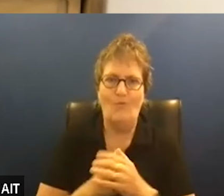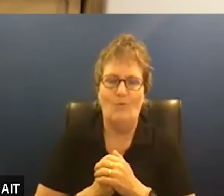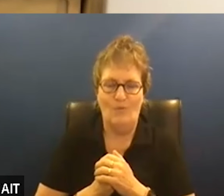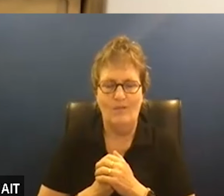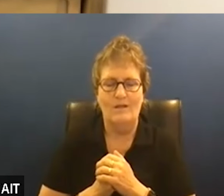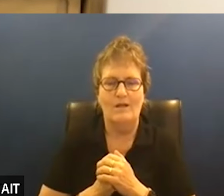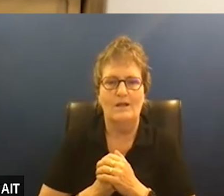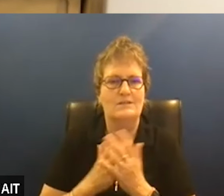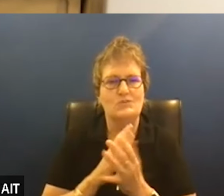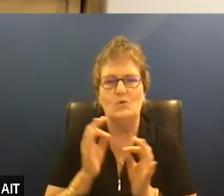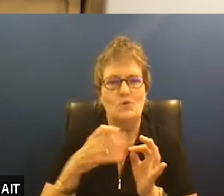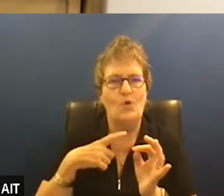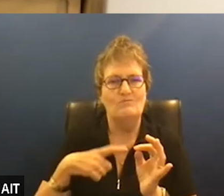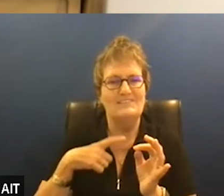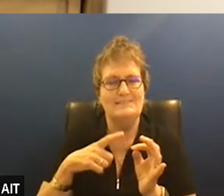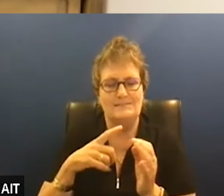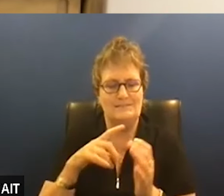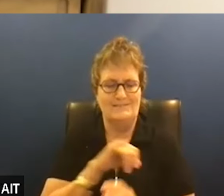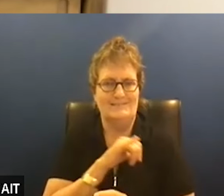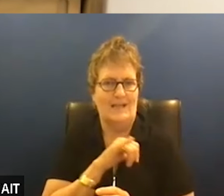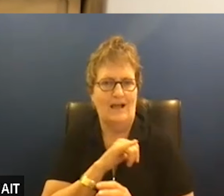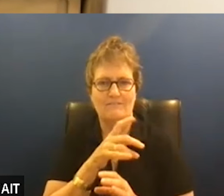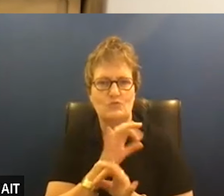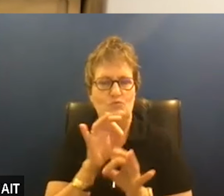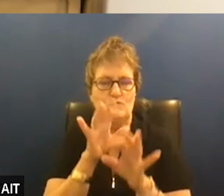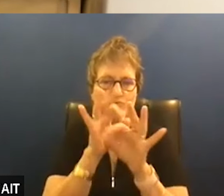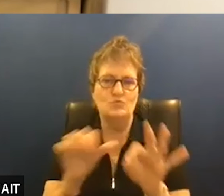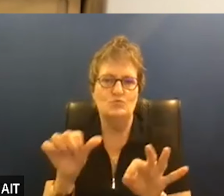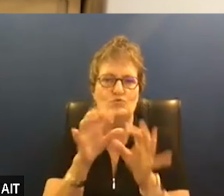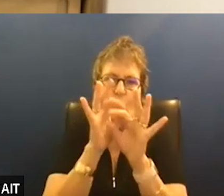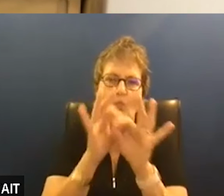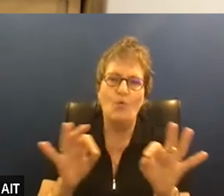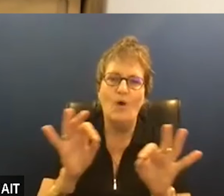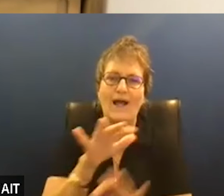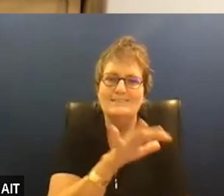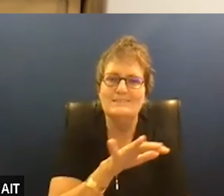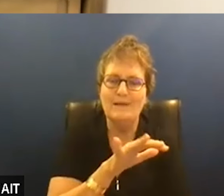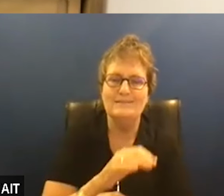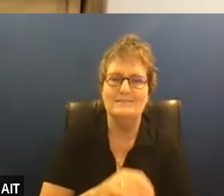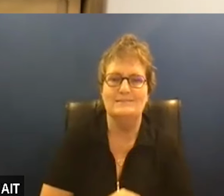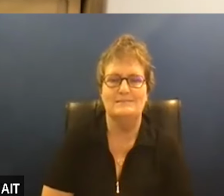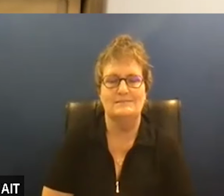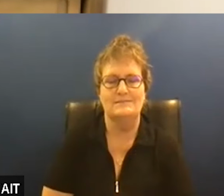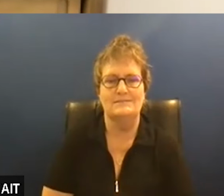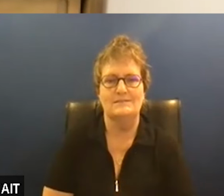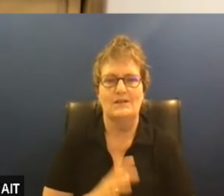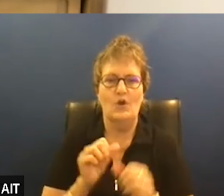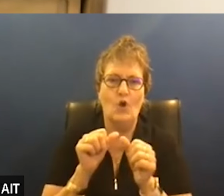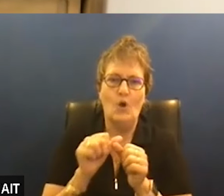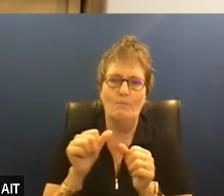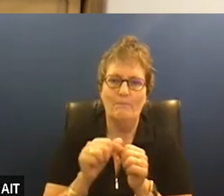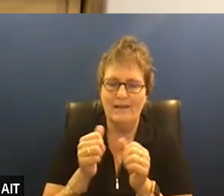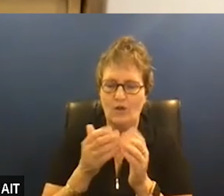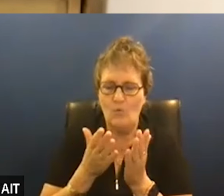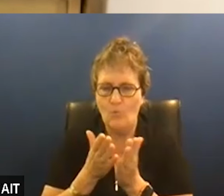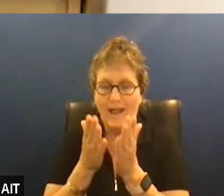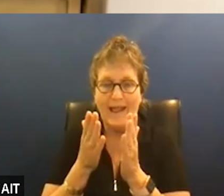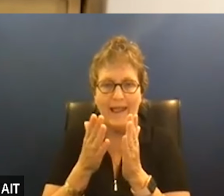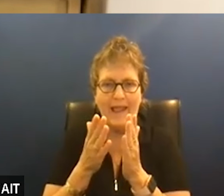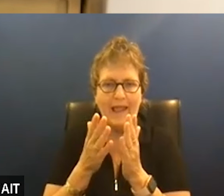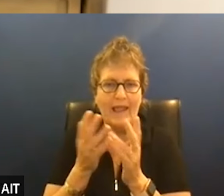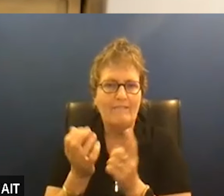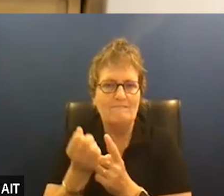So there's no reason that staff couldn't be using the quiet spaces, couldn't be taking advantage of better wayfinding, all of